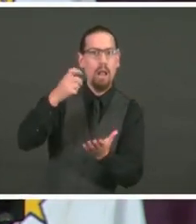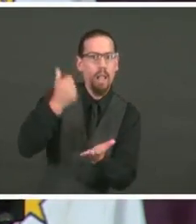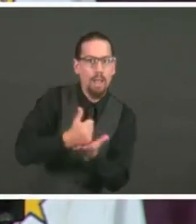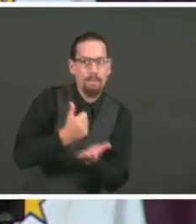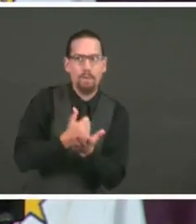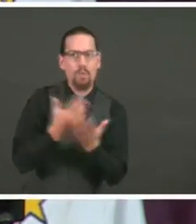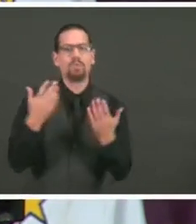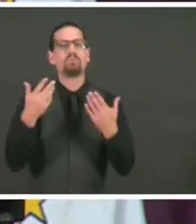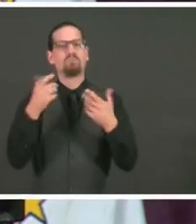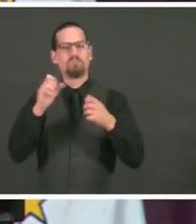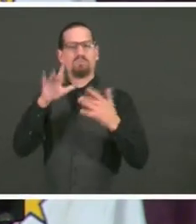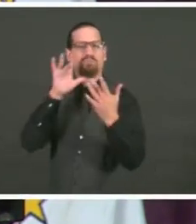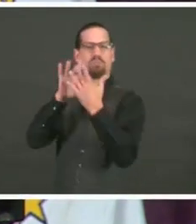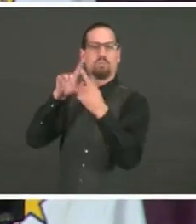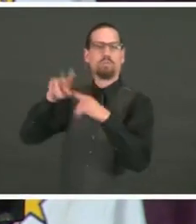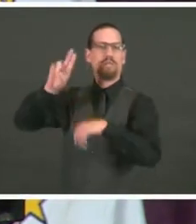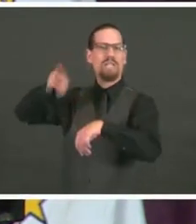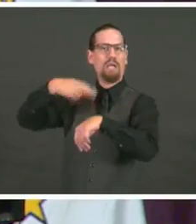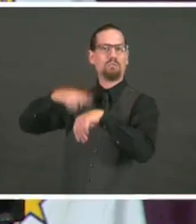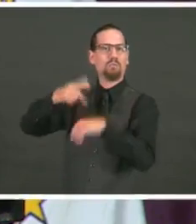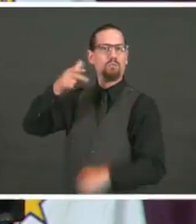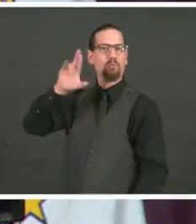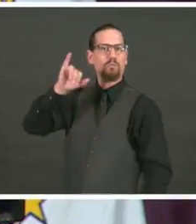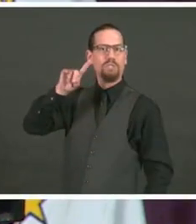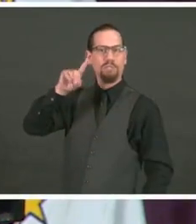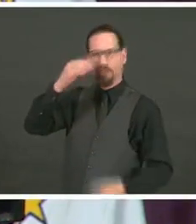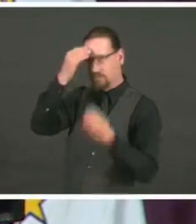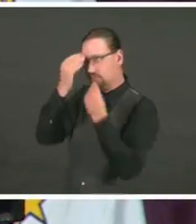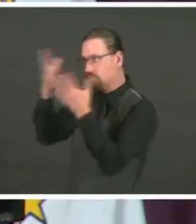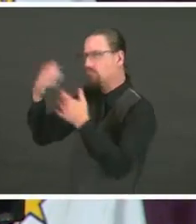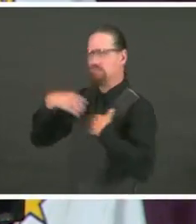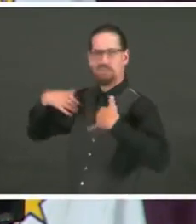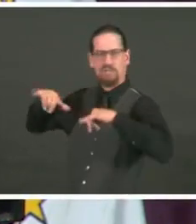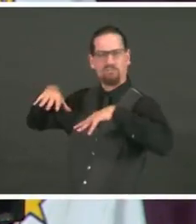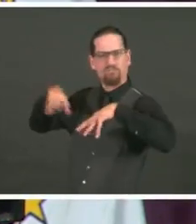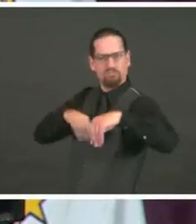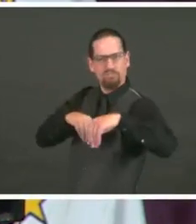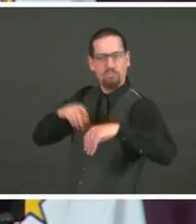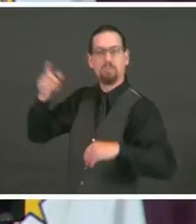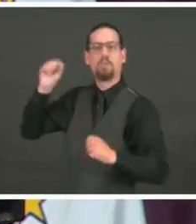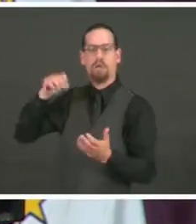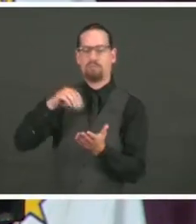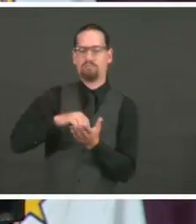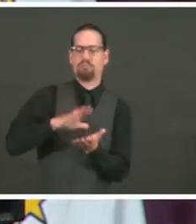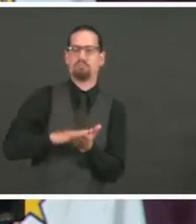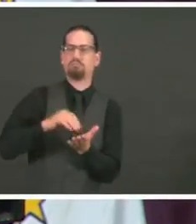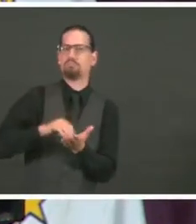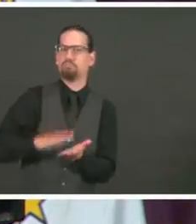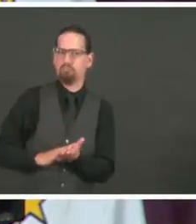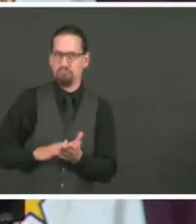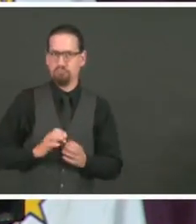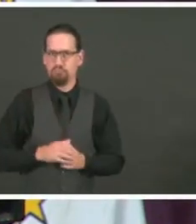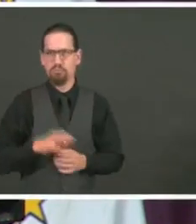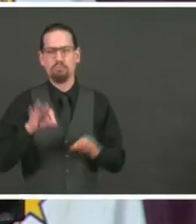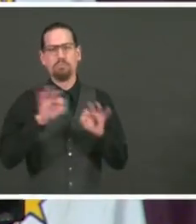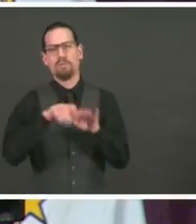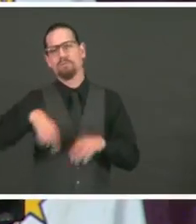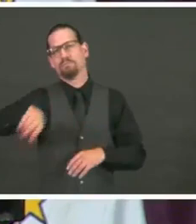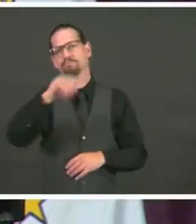as possible. At this point, every area with a hospital or a nursing home or